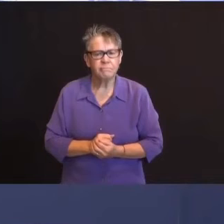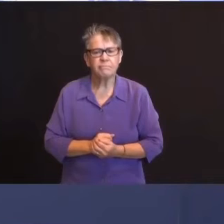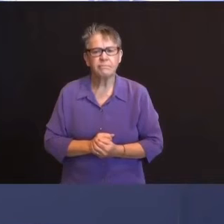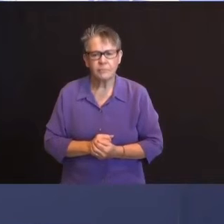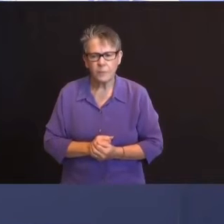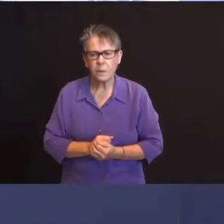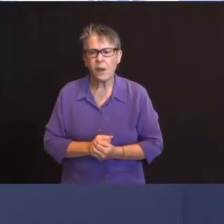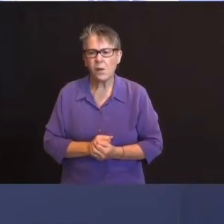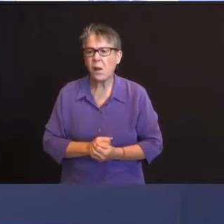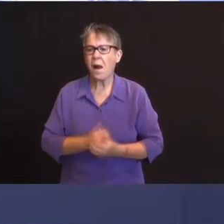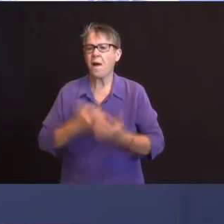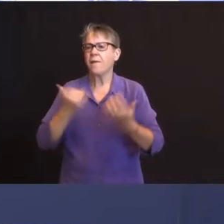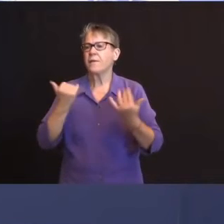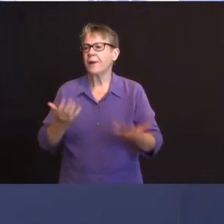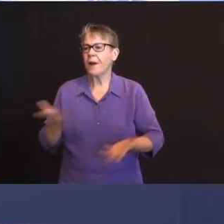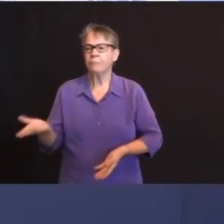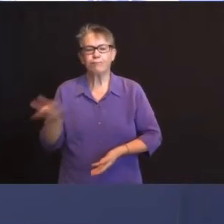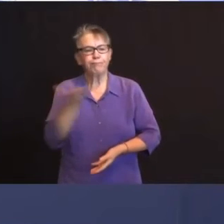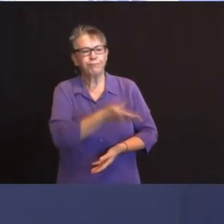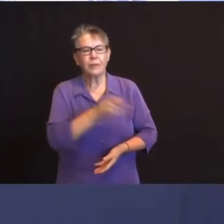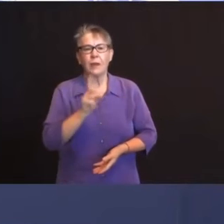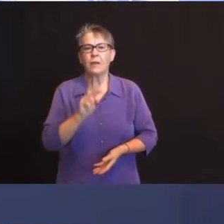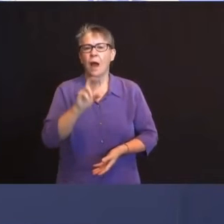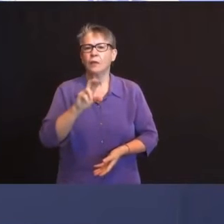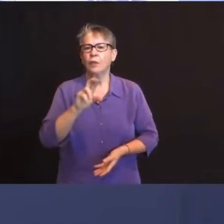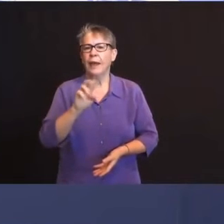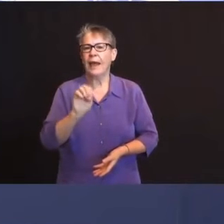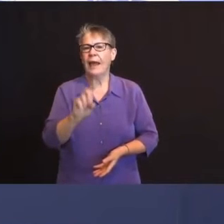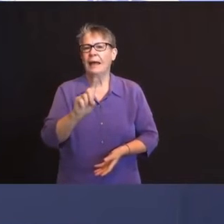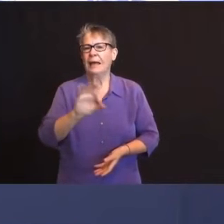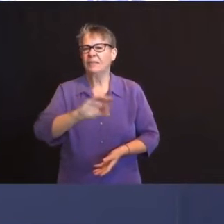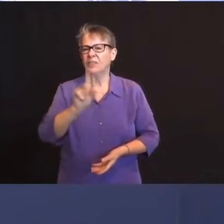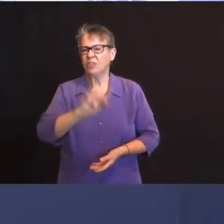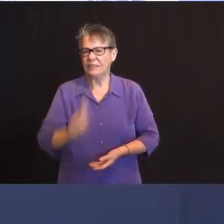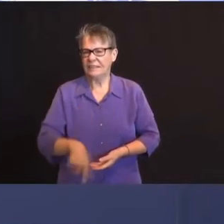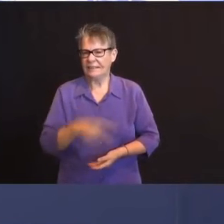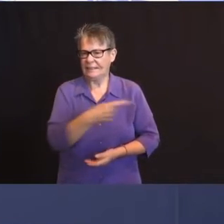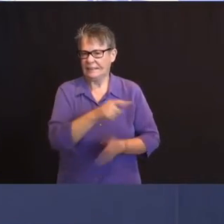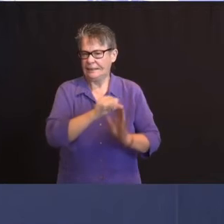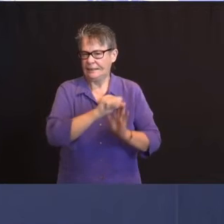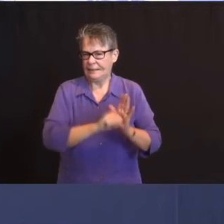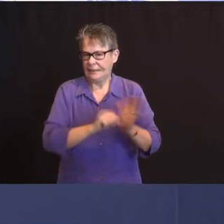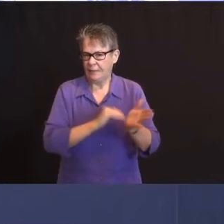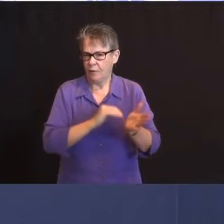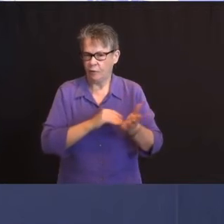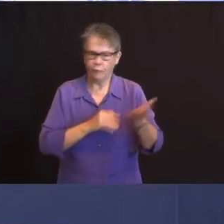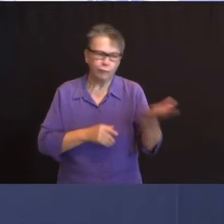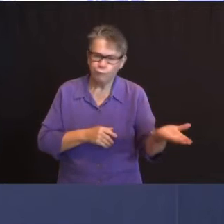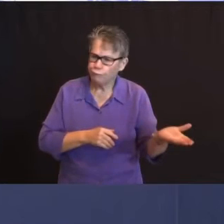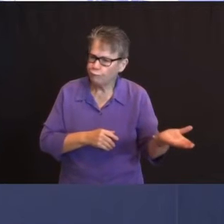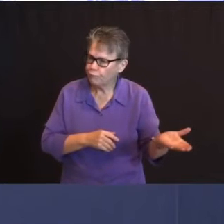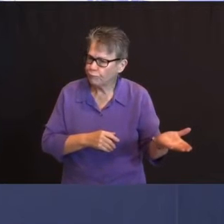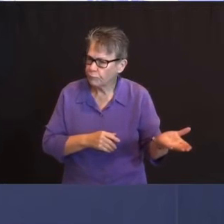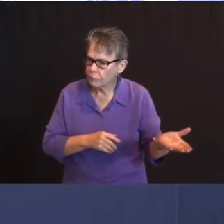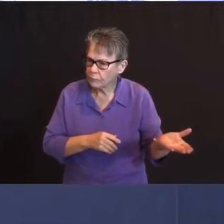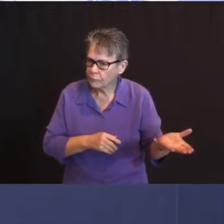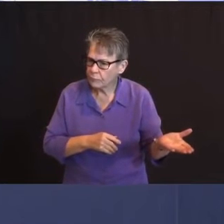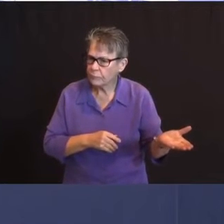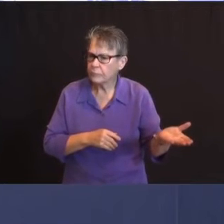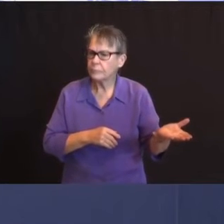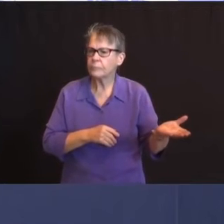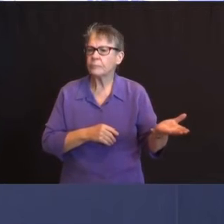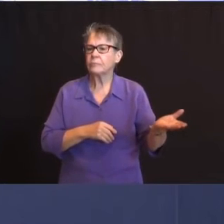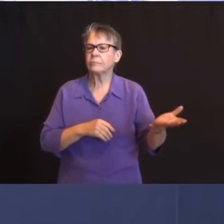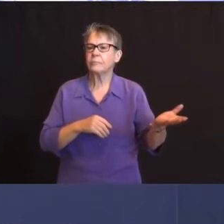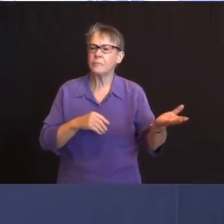Good afternoon, and thank you, Governor. New Jersey reported a new high of more than 6,000 cases yesterday.